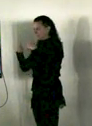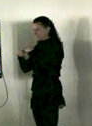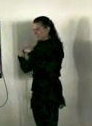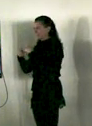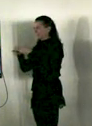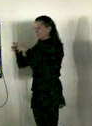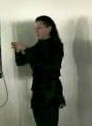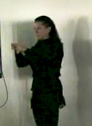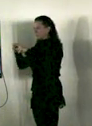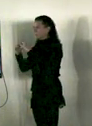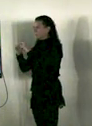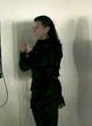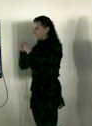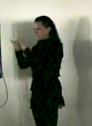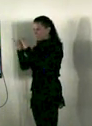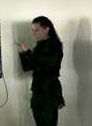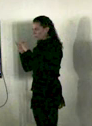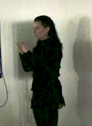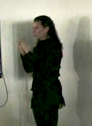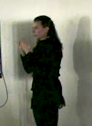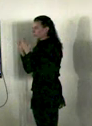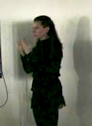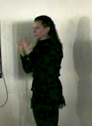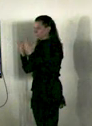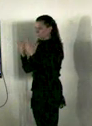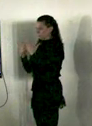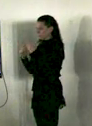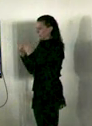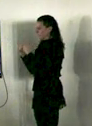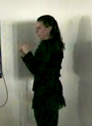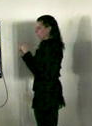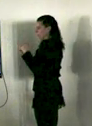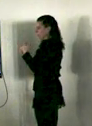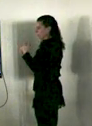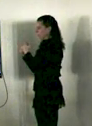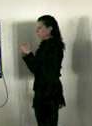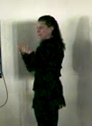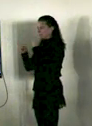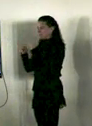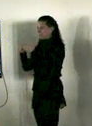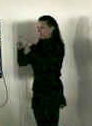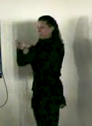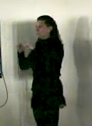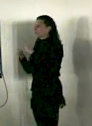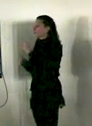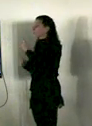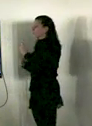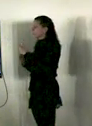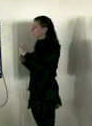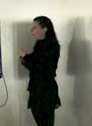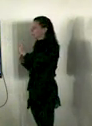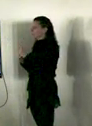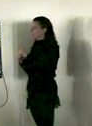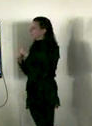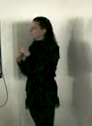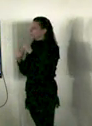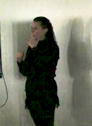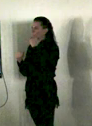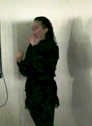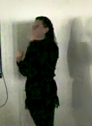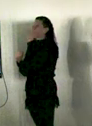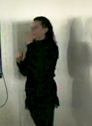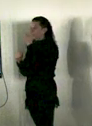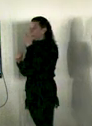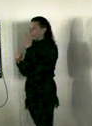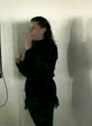much people are willing to play aren't. So for $60, they need to keep getting better and better looking.